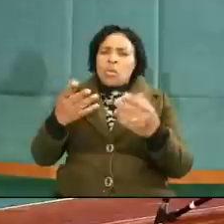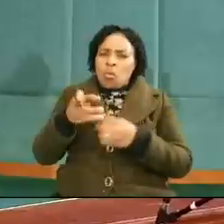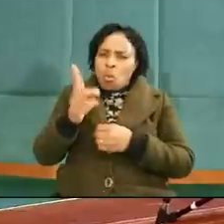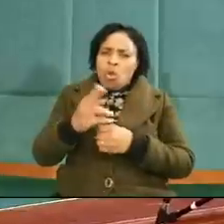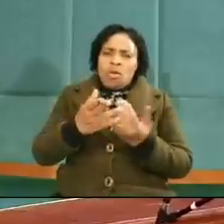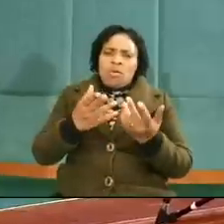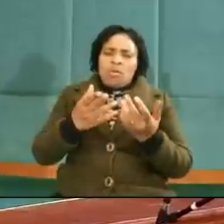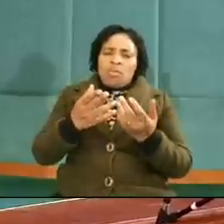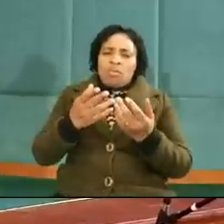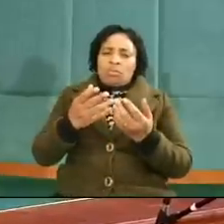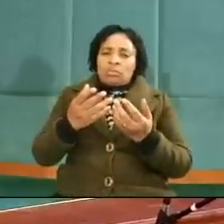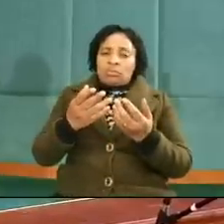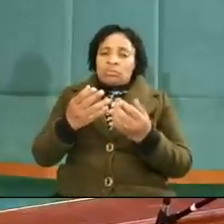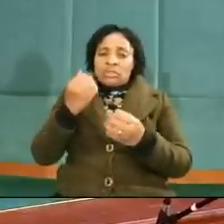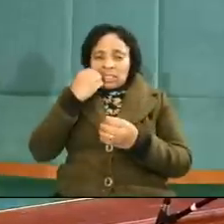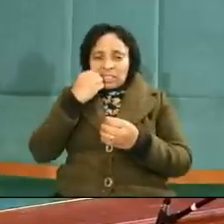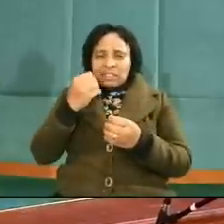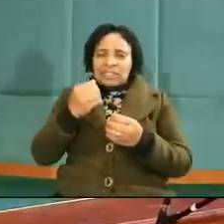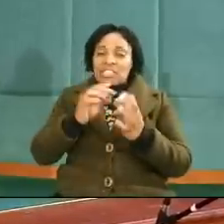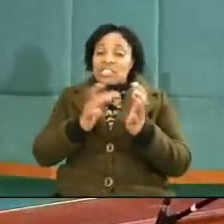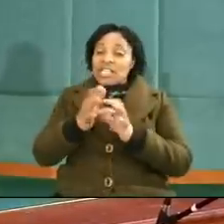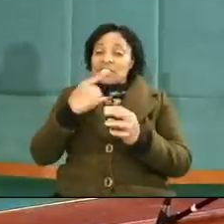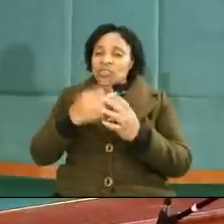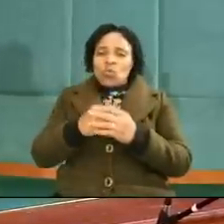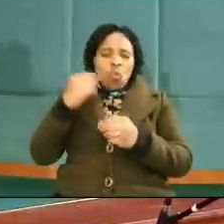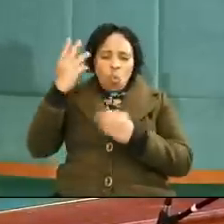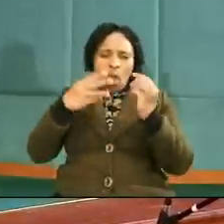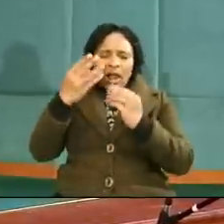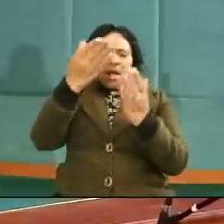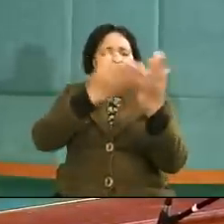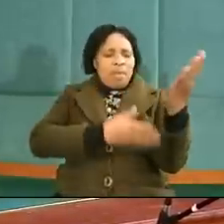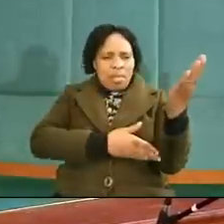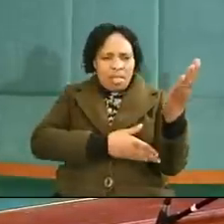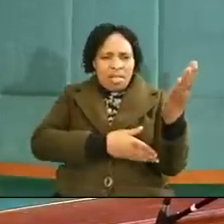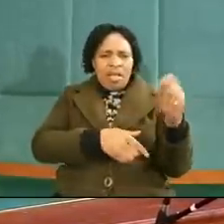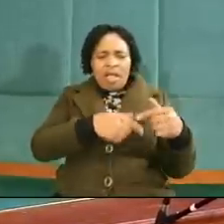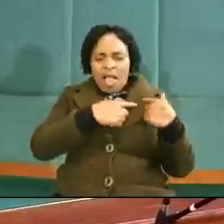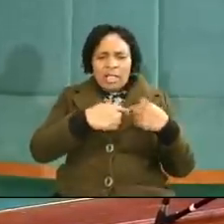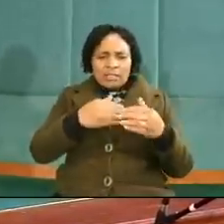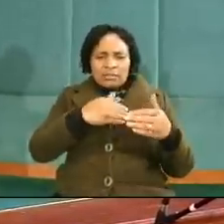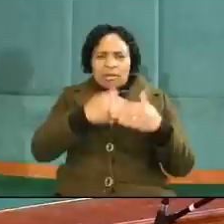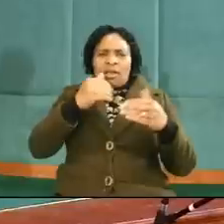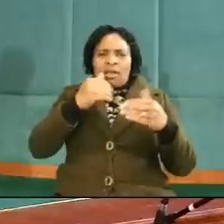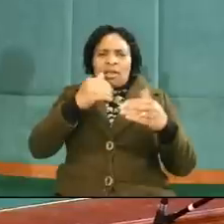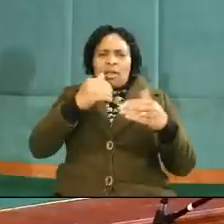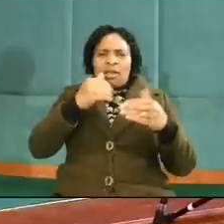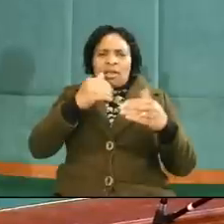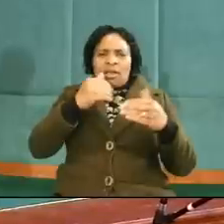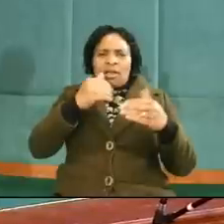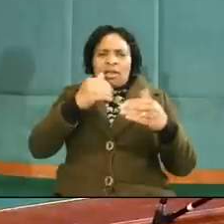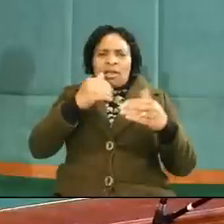through. Jesus says, don't worry about them. Don't get a heart attack over them. Don't stress